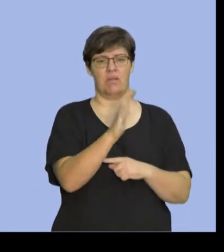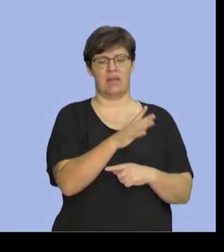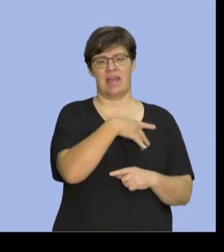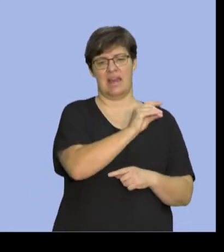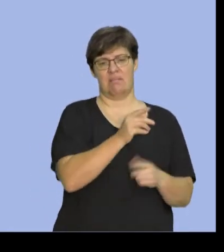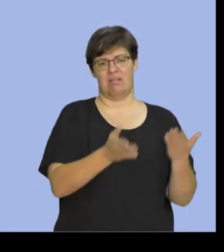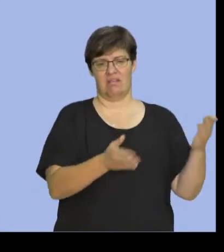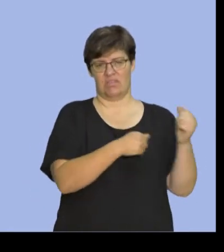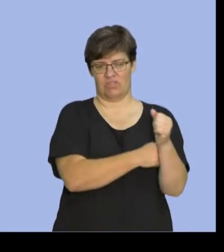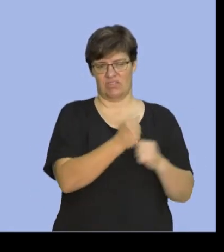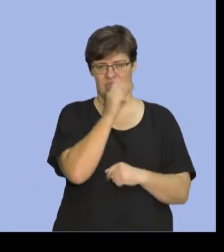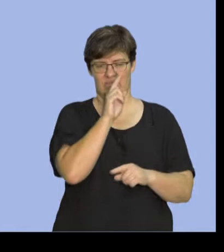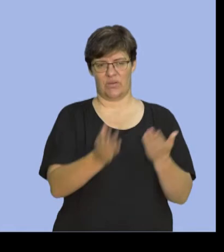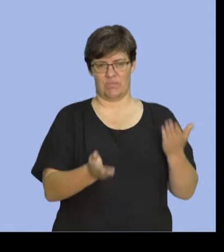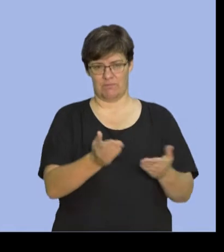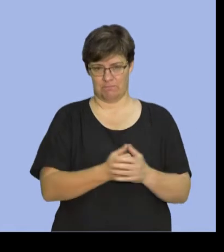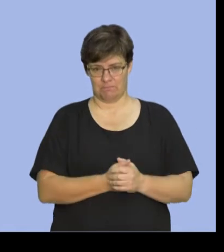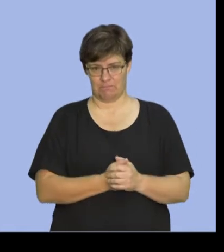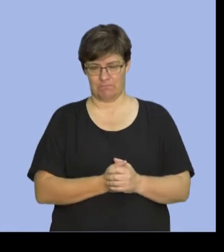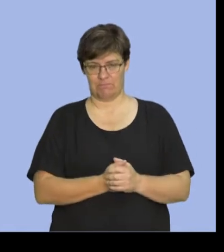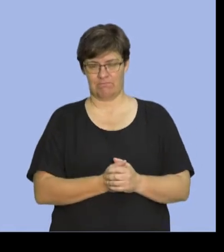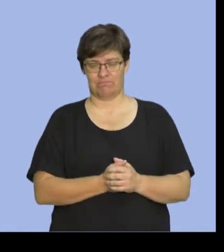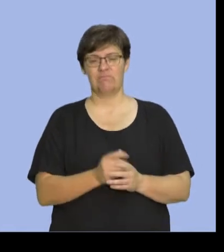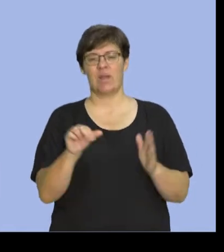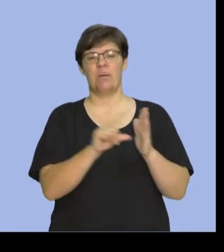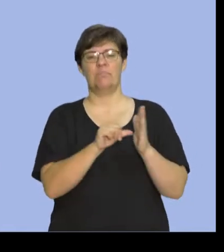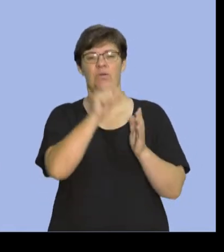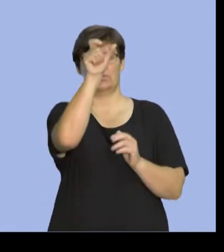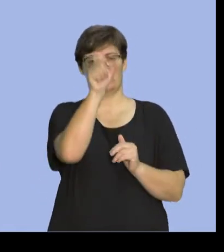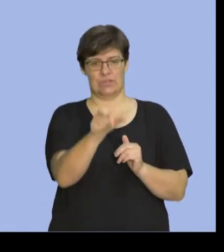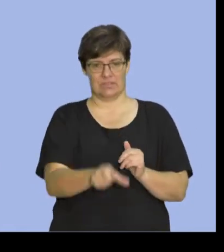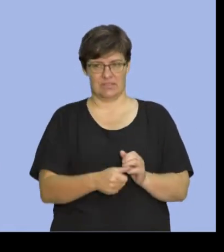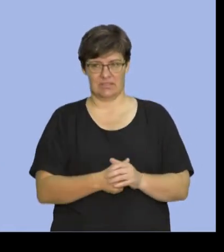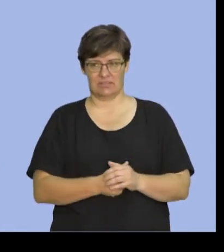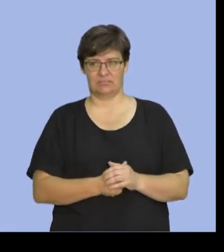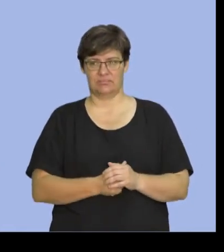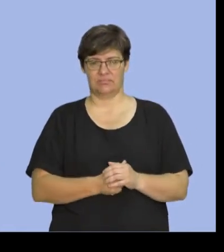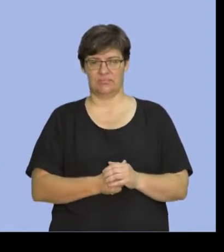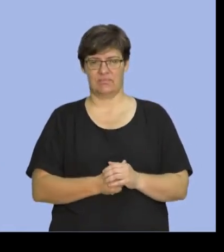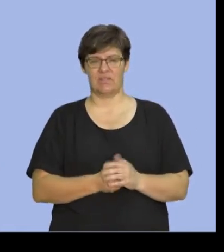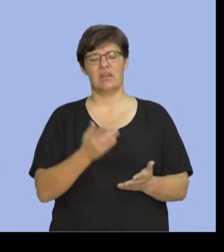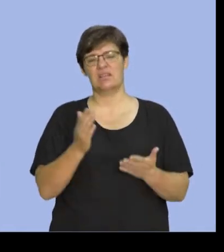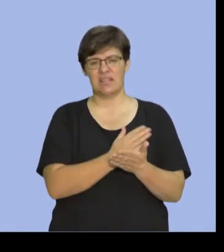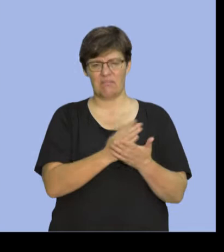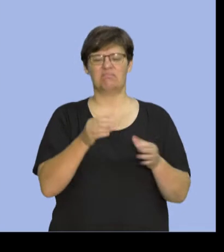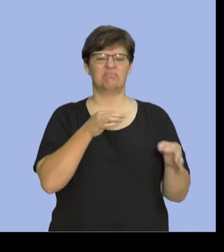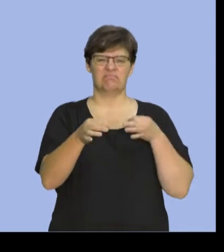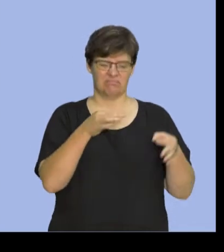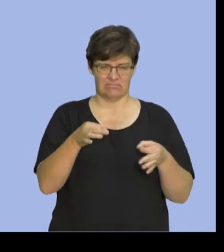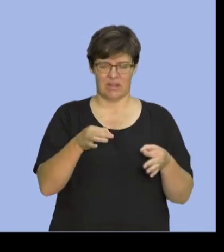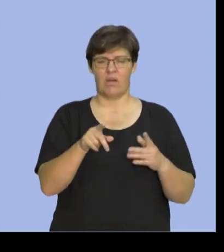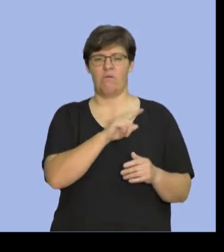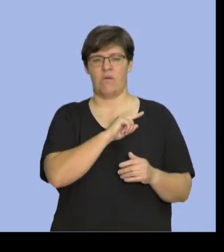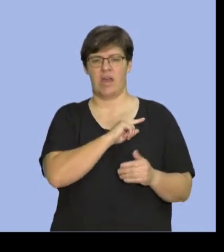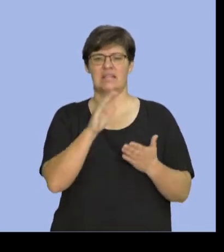cell. Let's get straight into some key words during this lesson. I might pause and elaborate on these, as there may